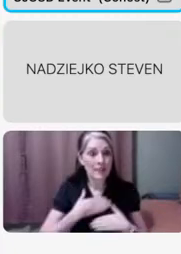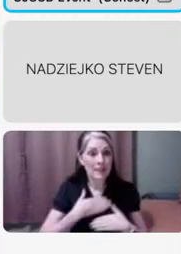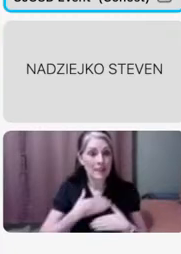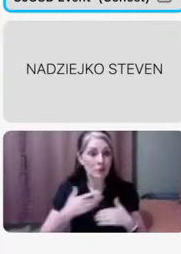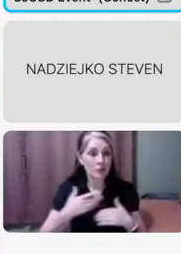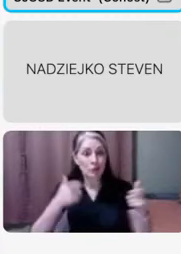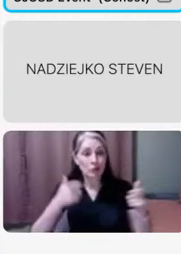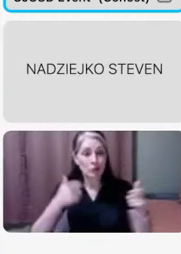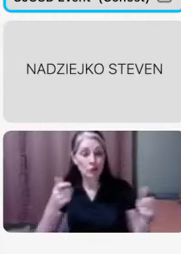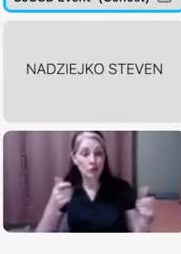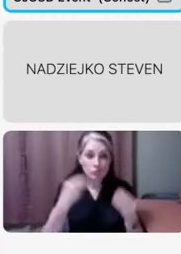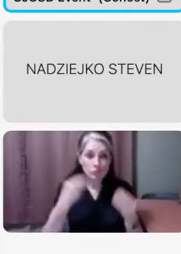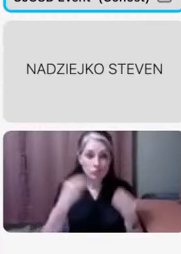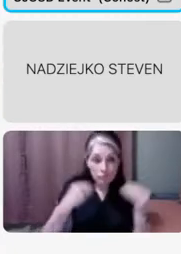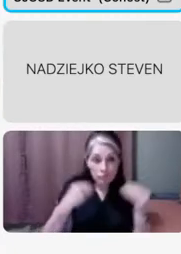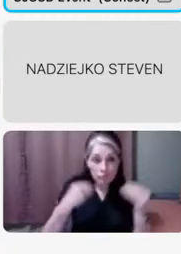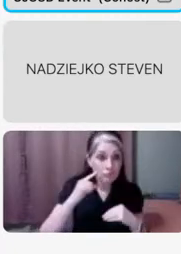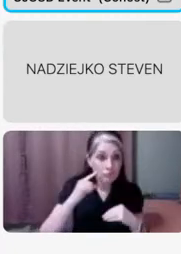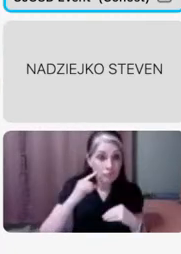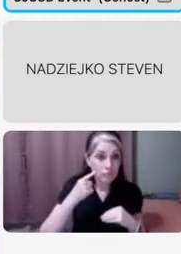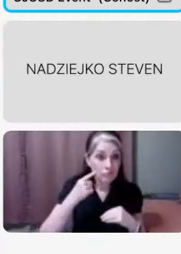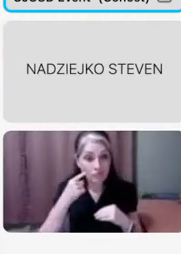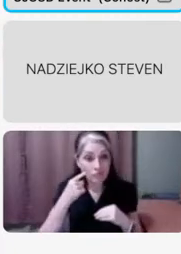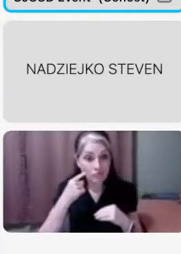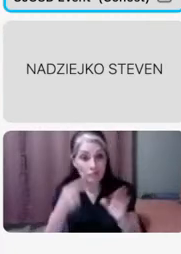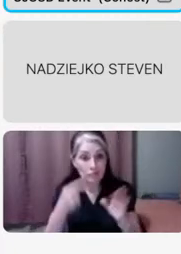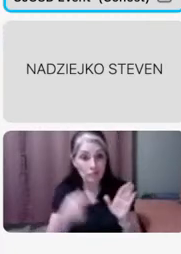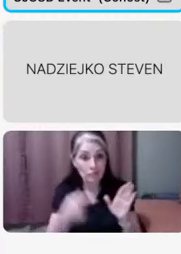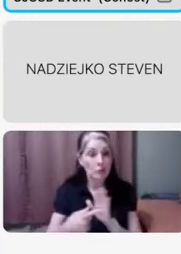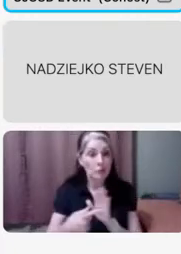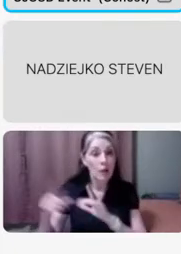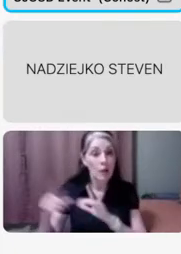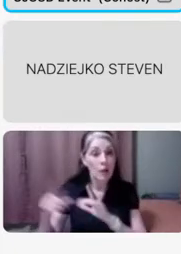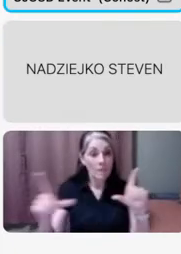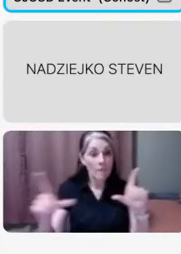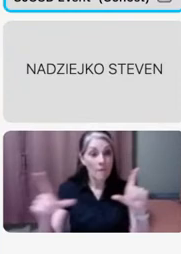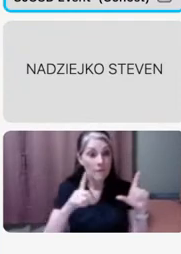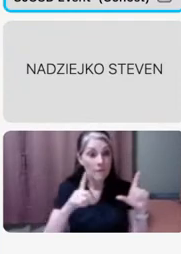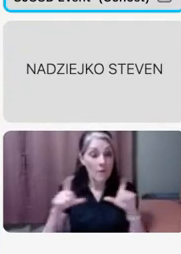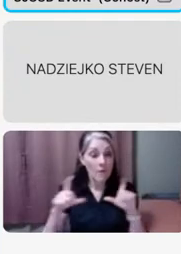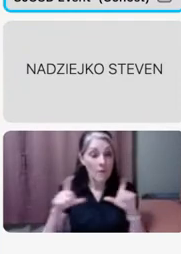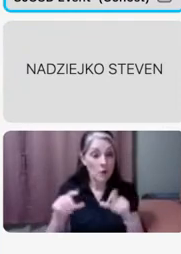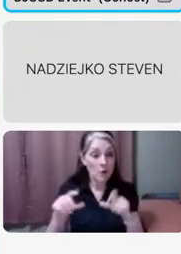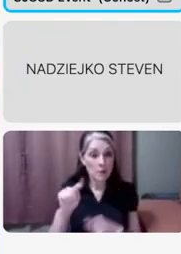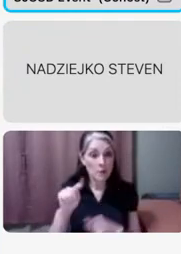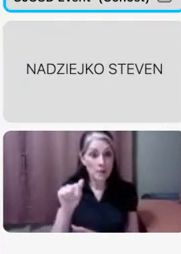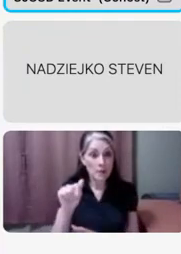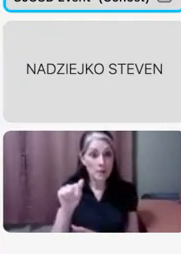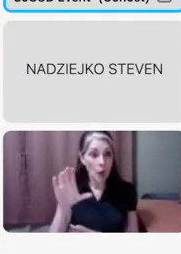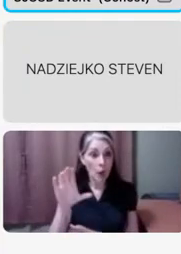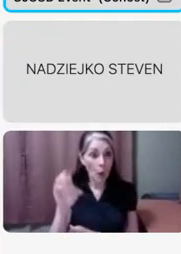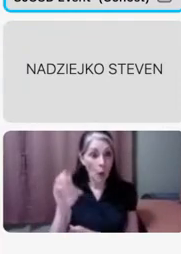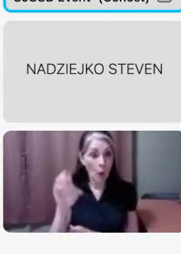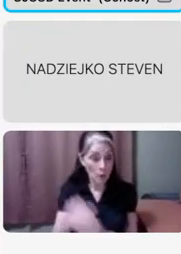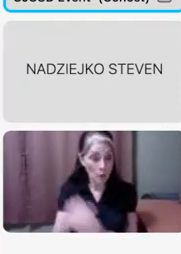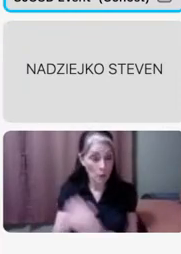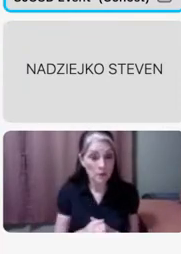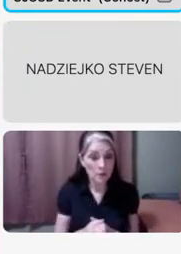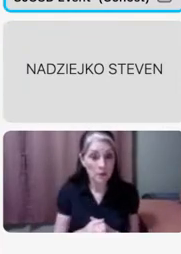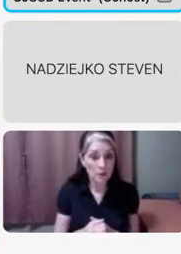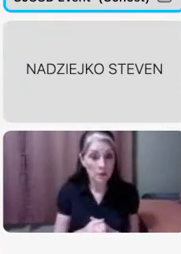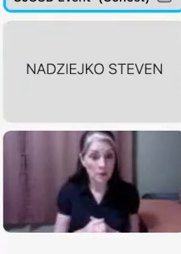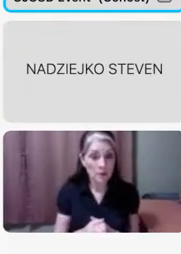bar display photo booths tacos funnel cake